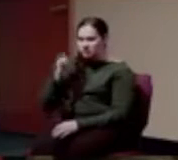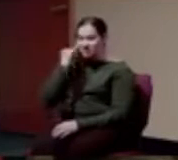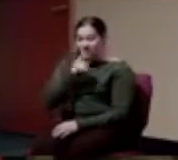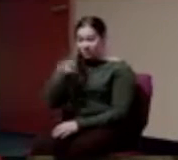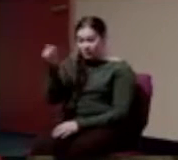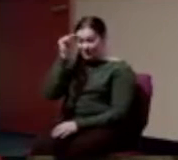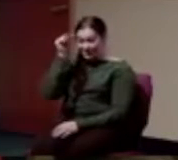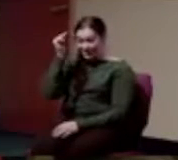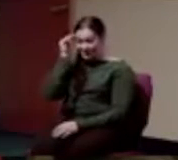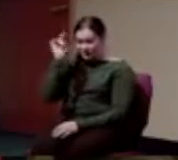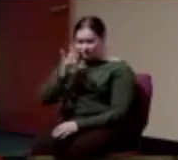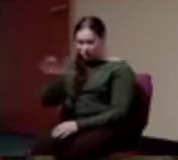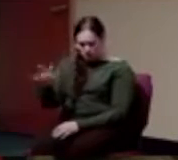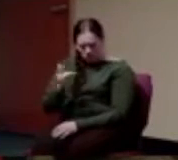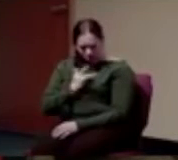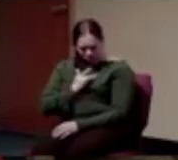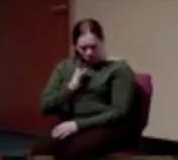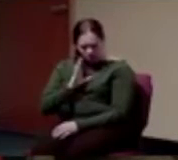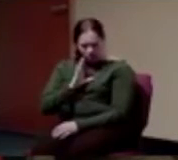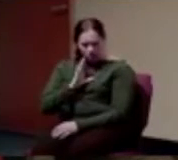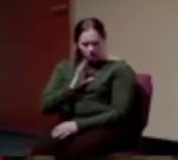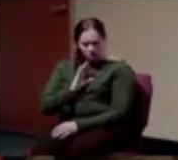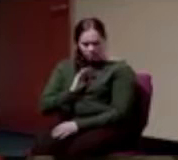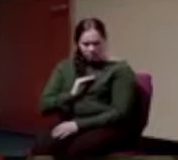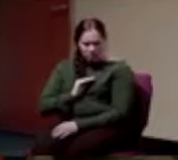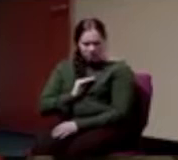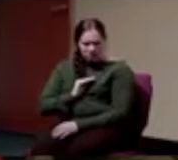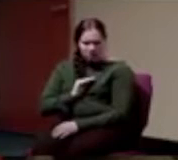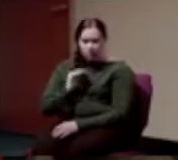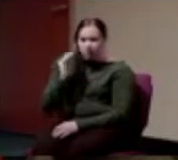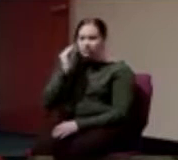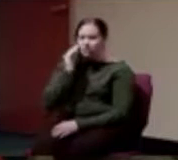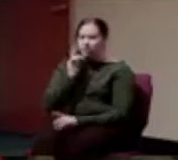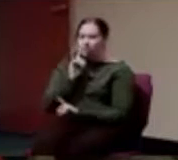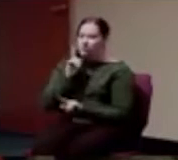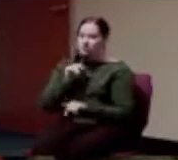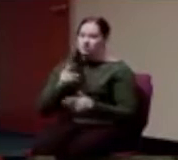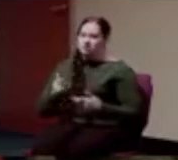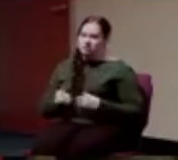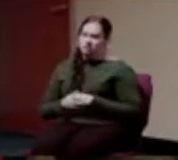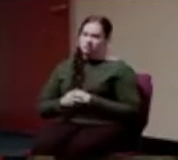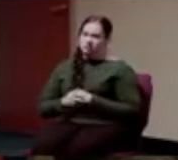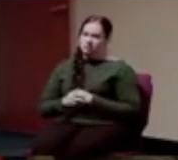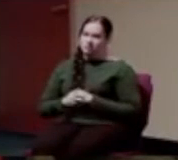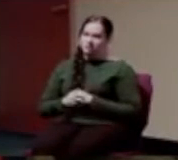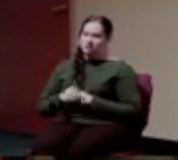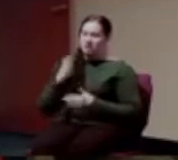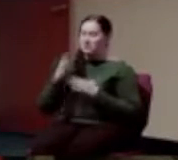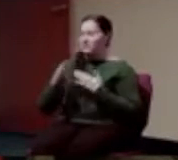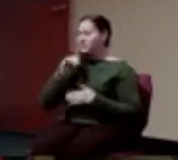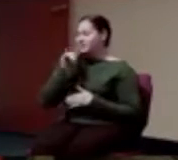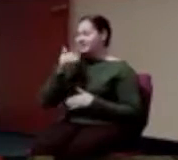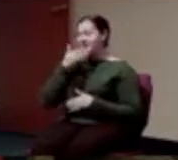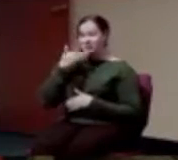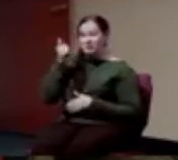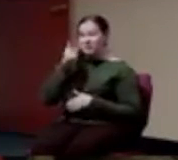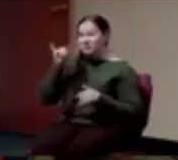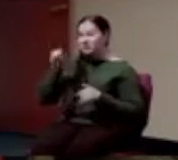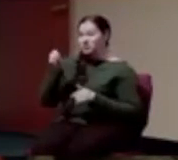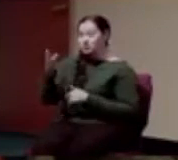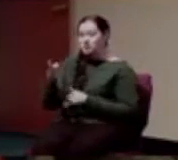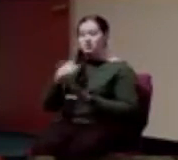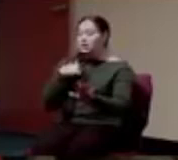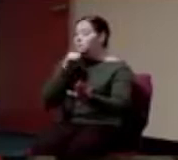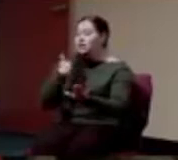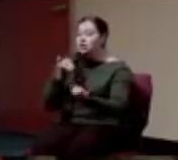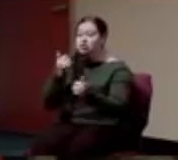this, that some of your hearts just sank because you know the answer to that question. And you know that you haven't been doing the best job that you can. And I'm not trying to shame you,